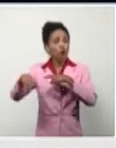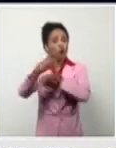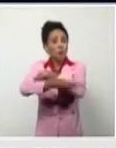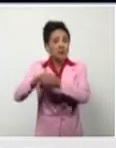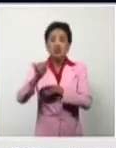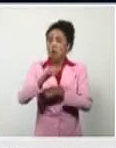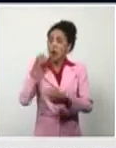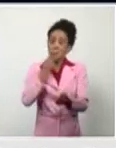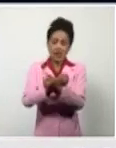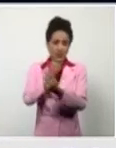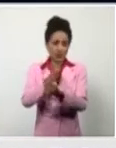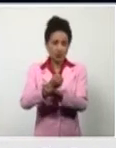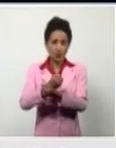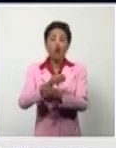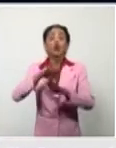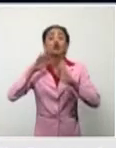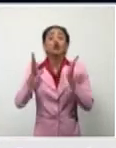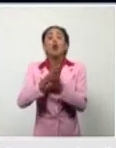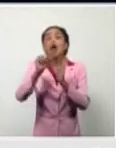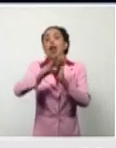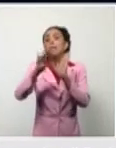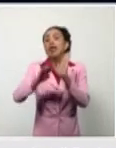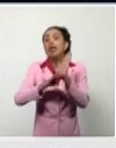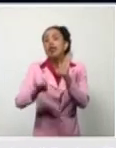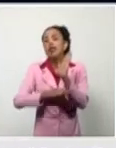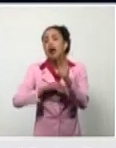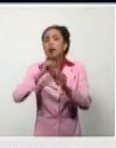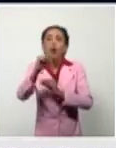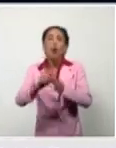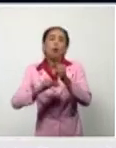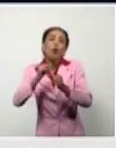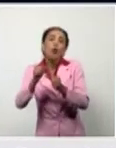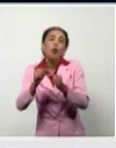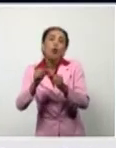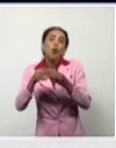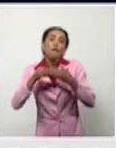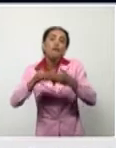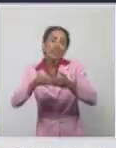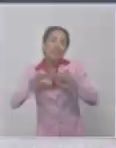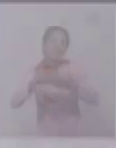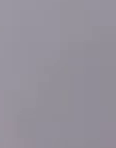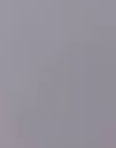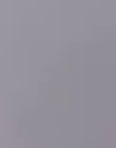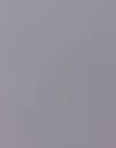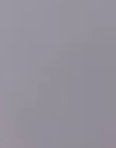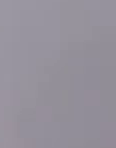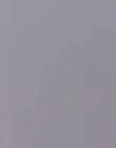have to be performed with extreme care.